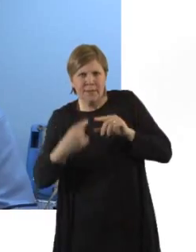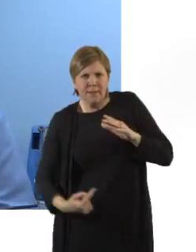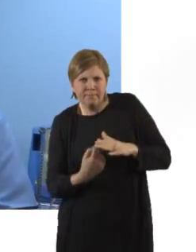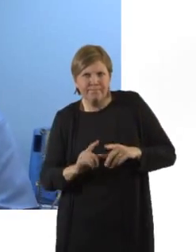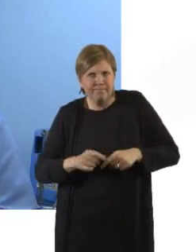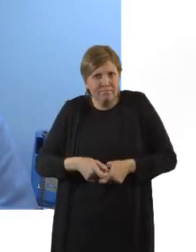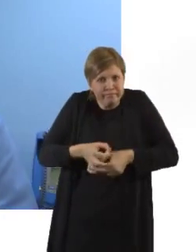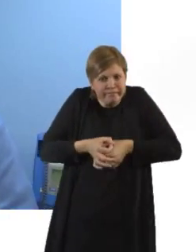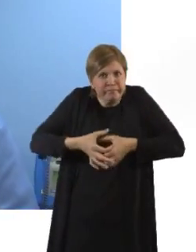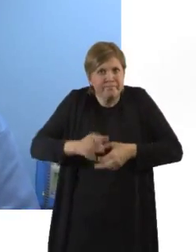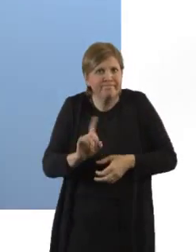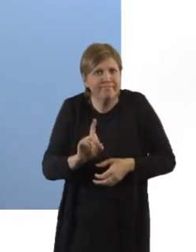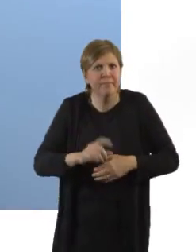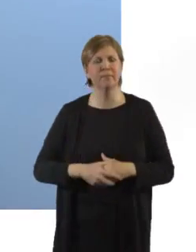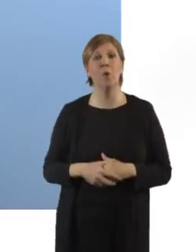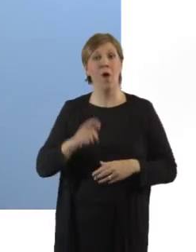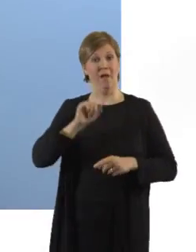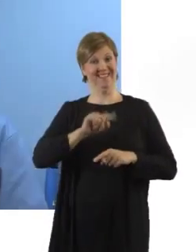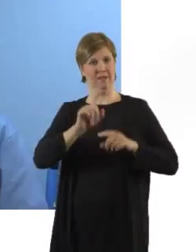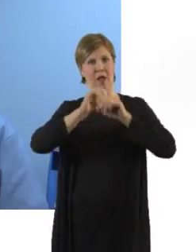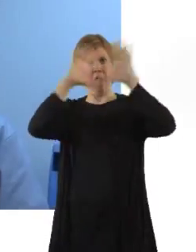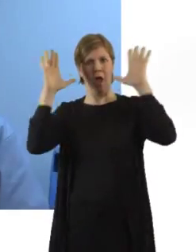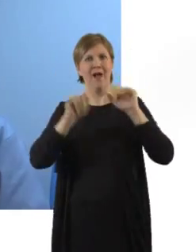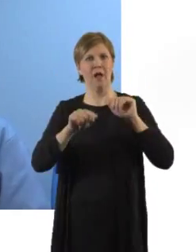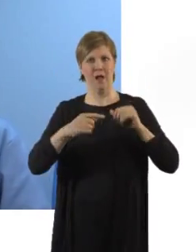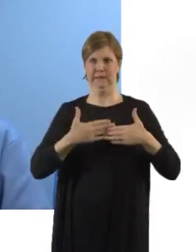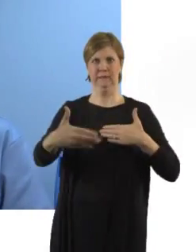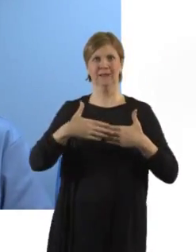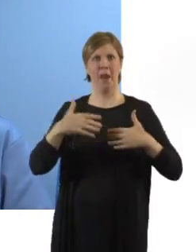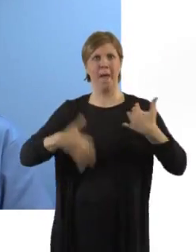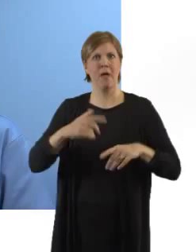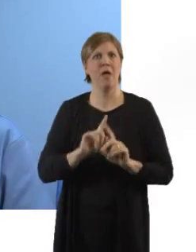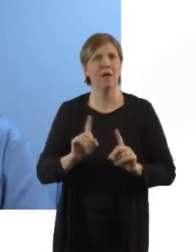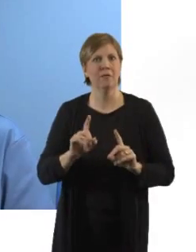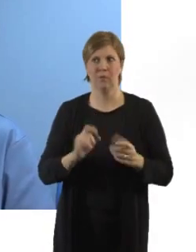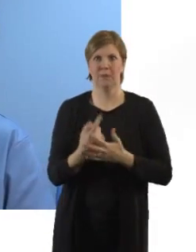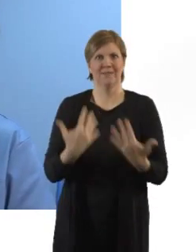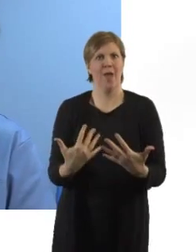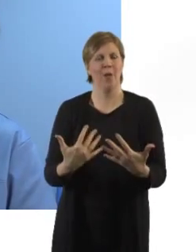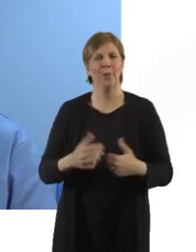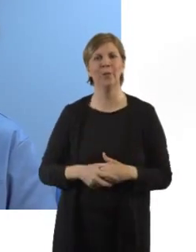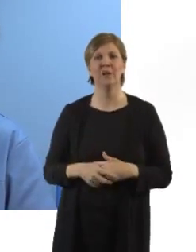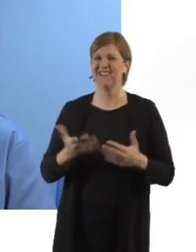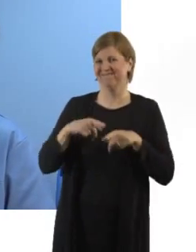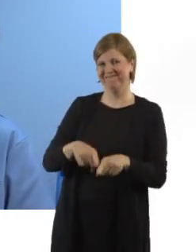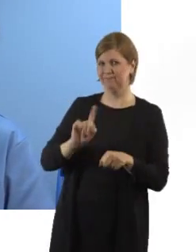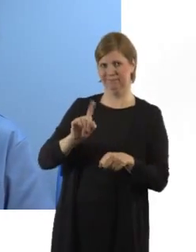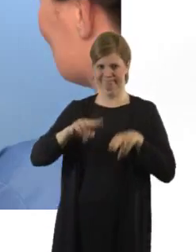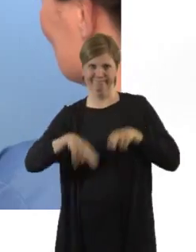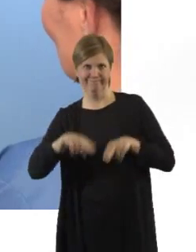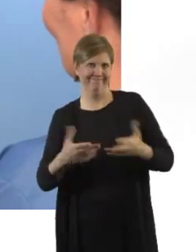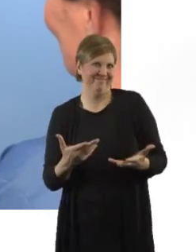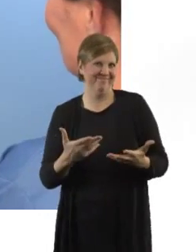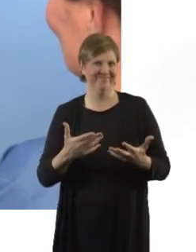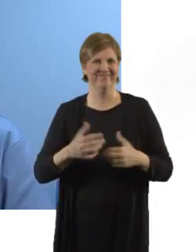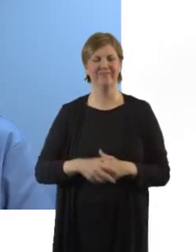also assess the baby's well-being by listening to the heartbeat and recording it on a monitor. We also assess contractions, perform a